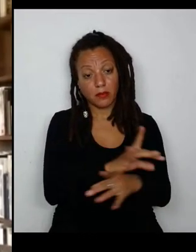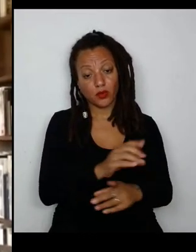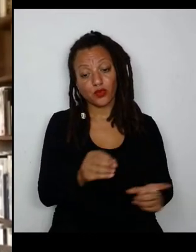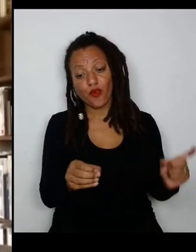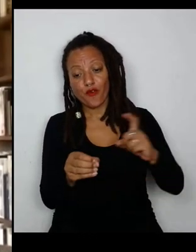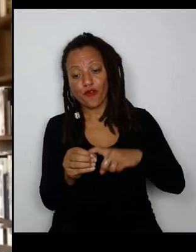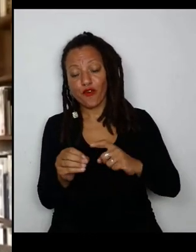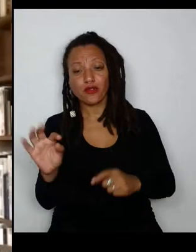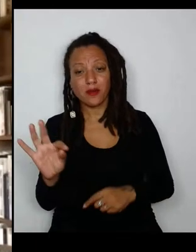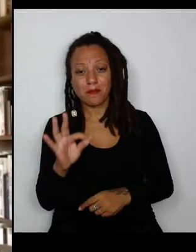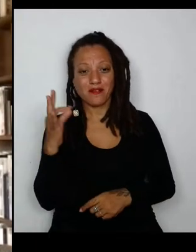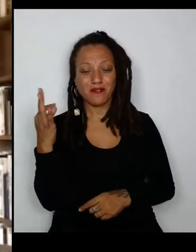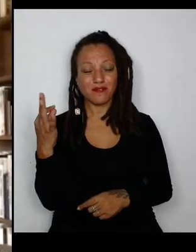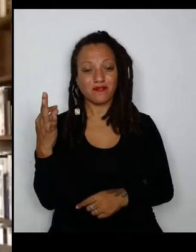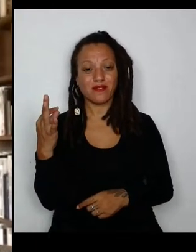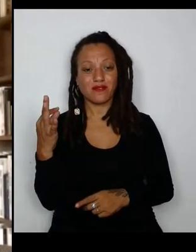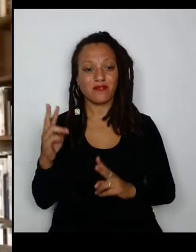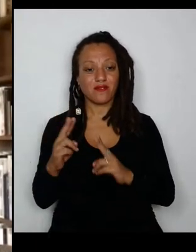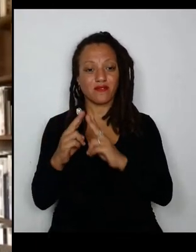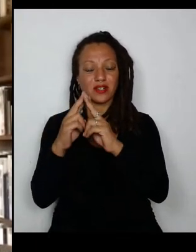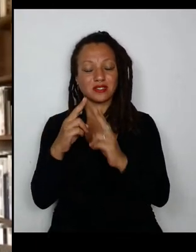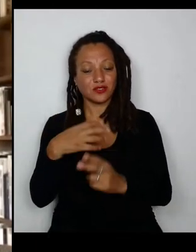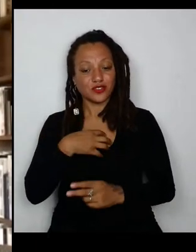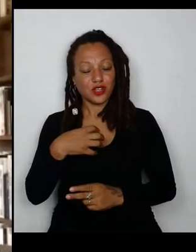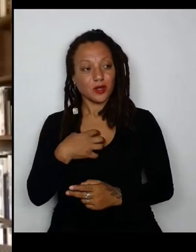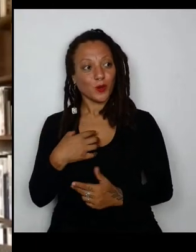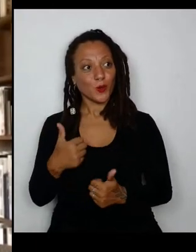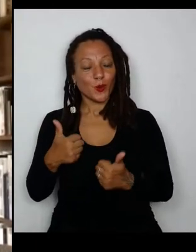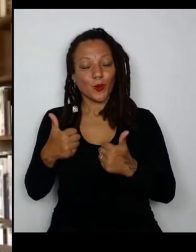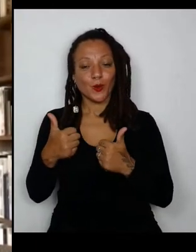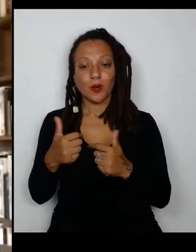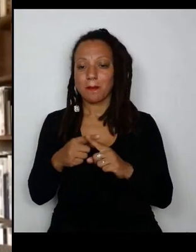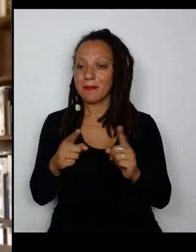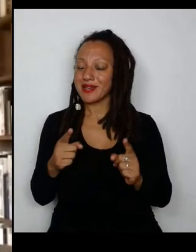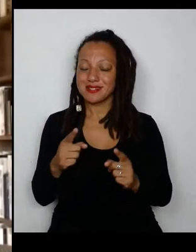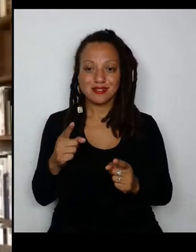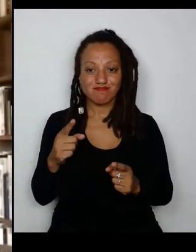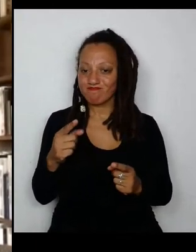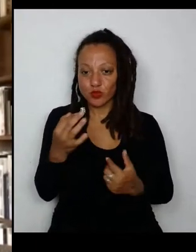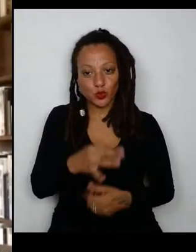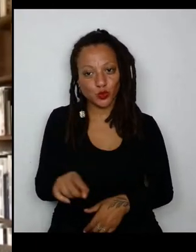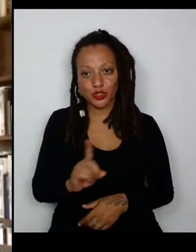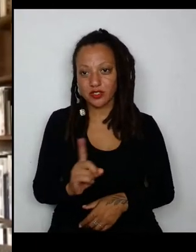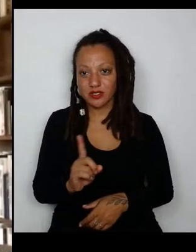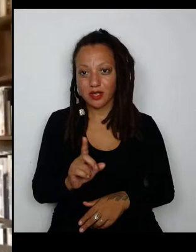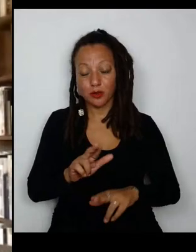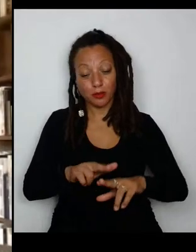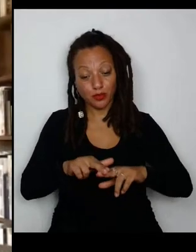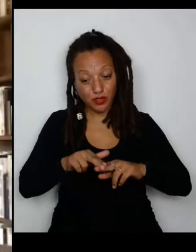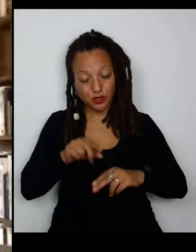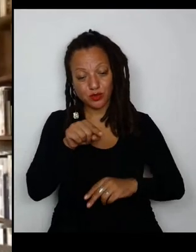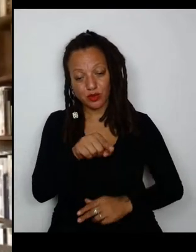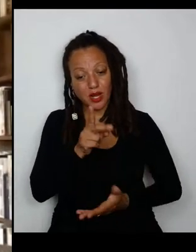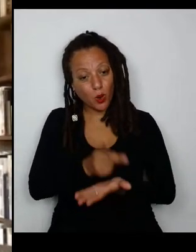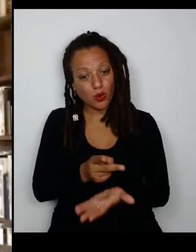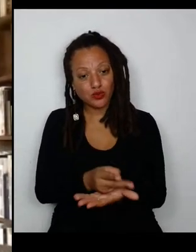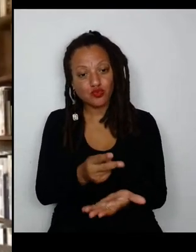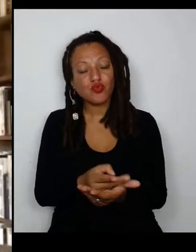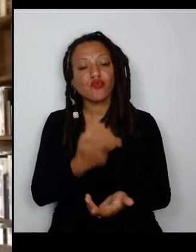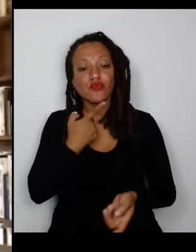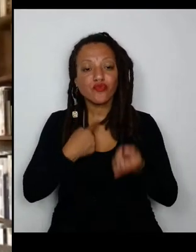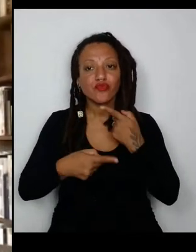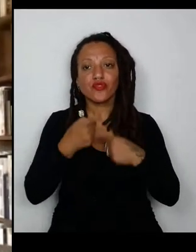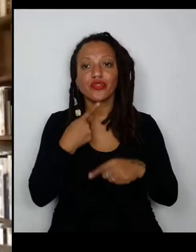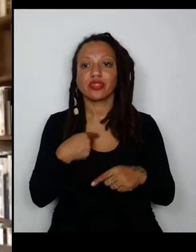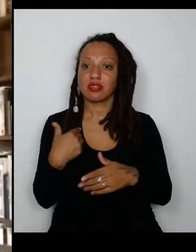continual sort of stepping up of of that um narrating his his life through texts like noah